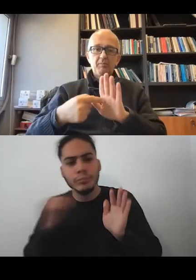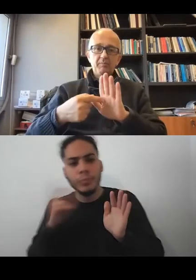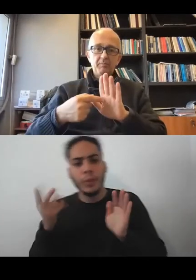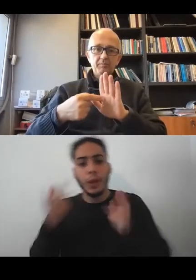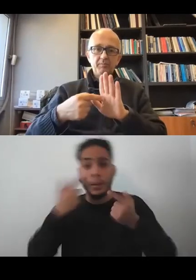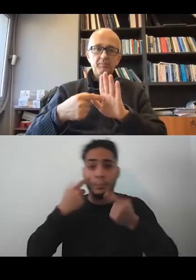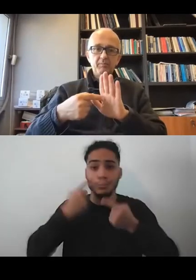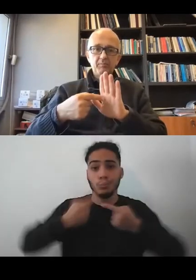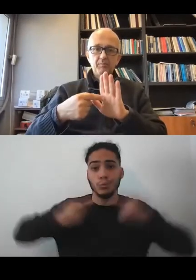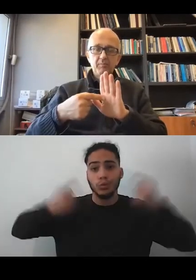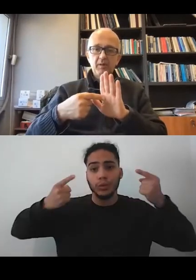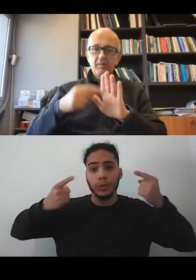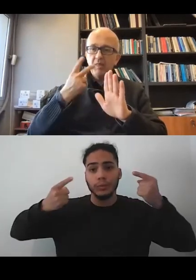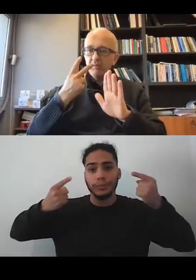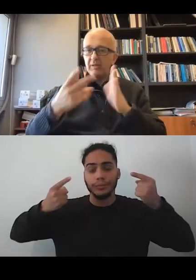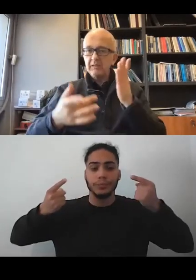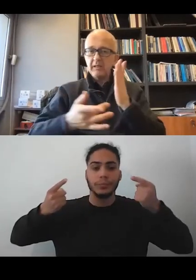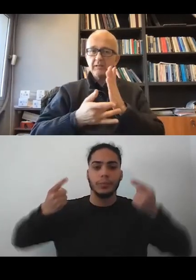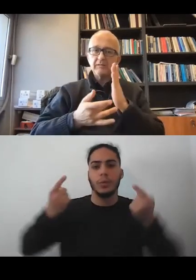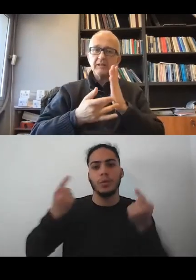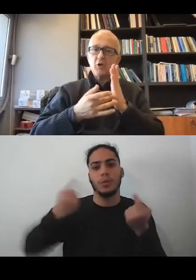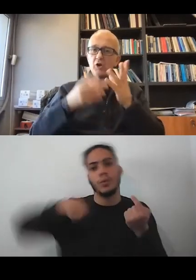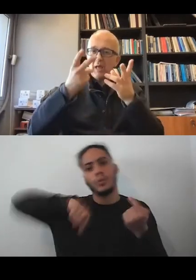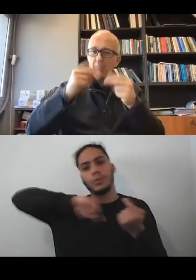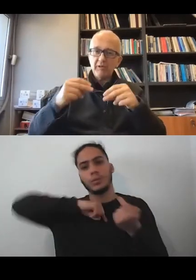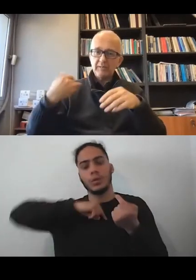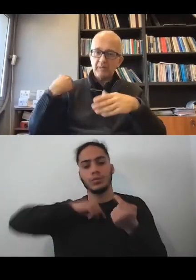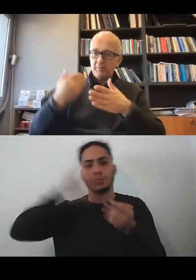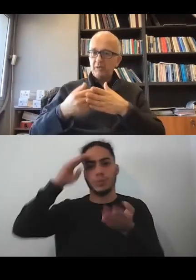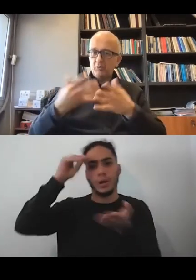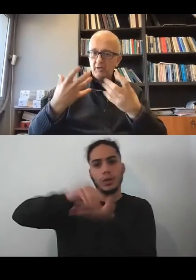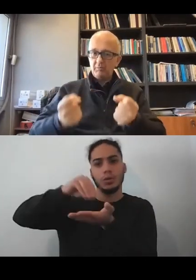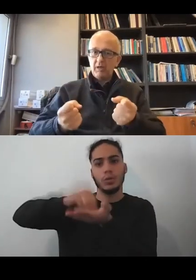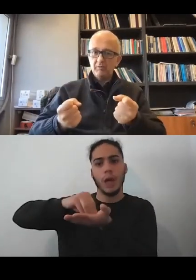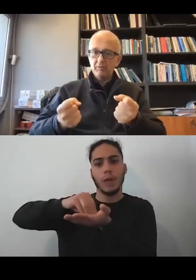of some technological results we already have.